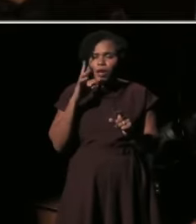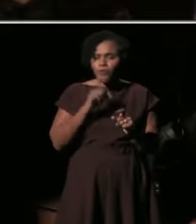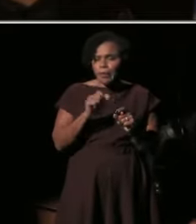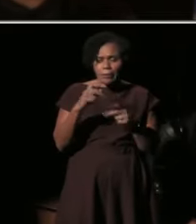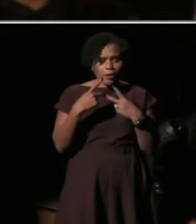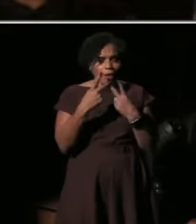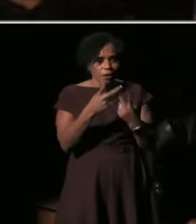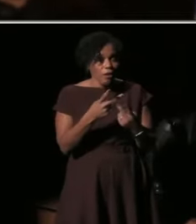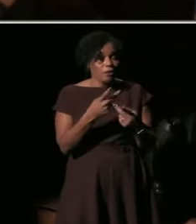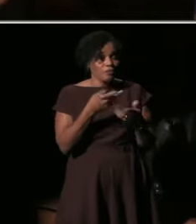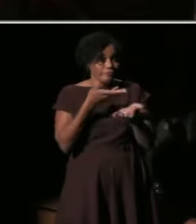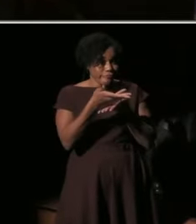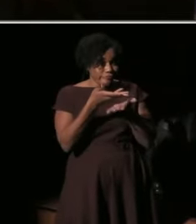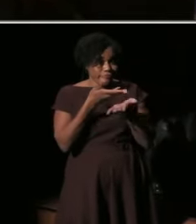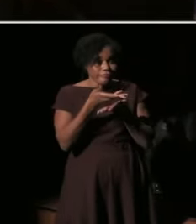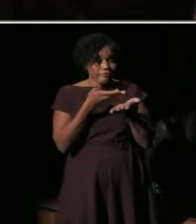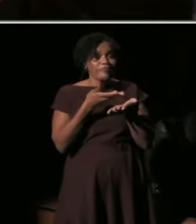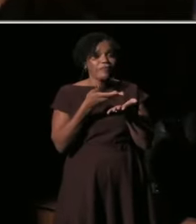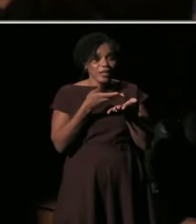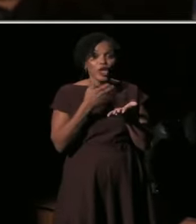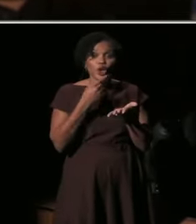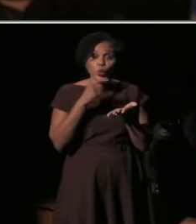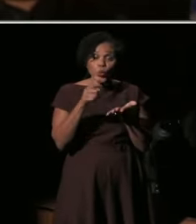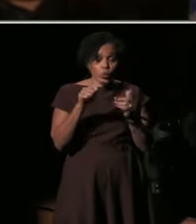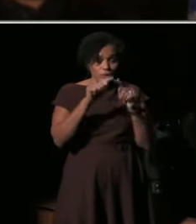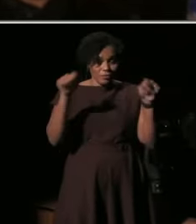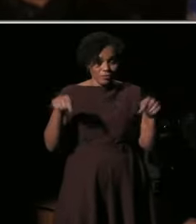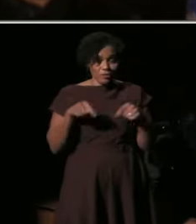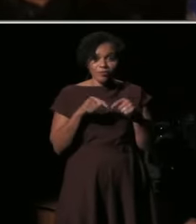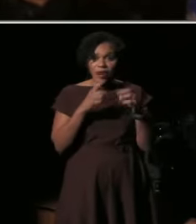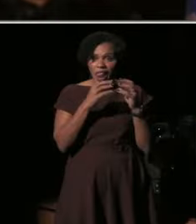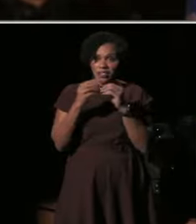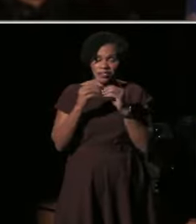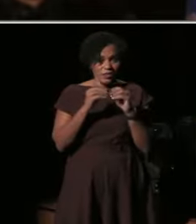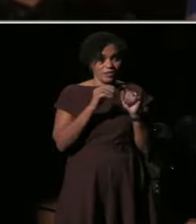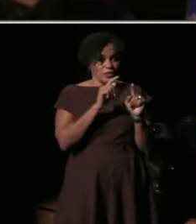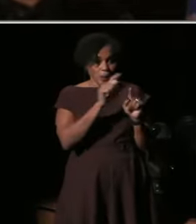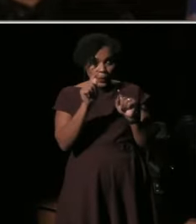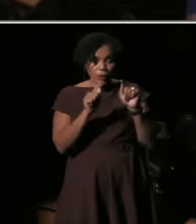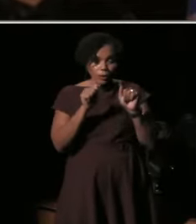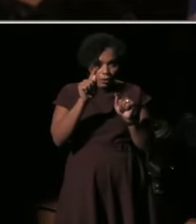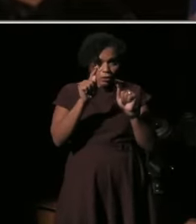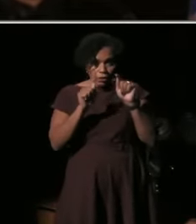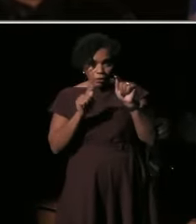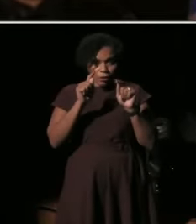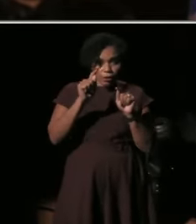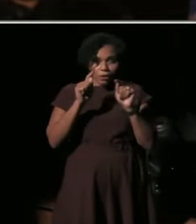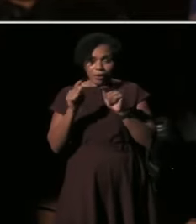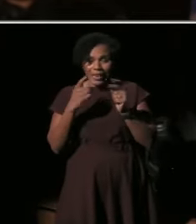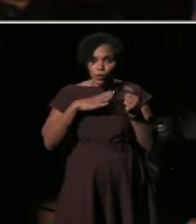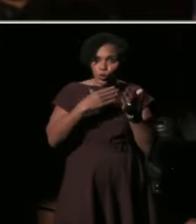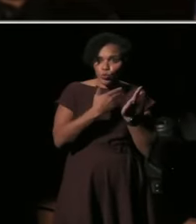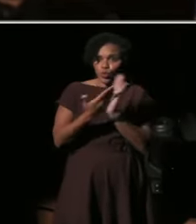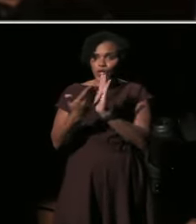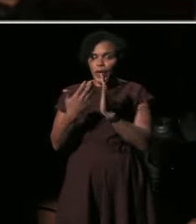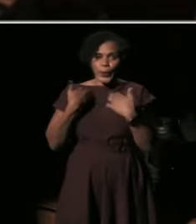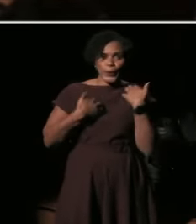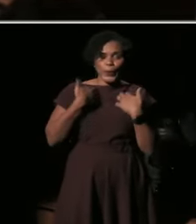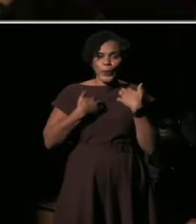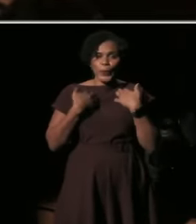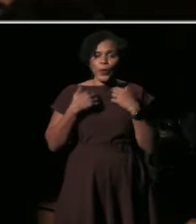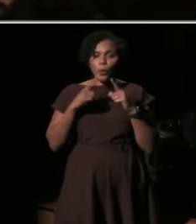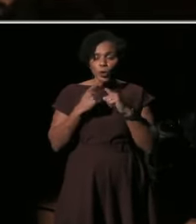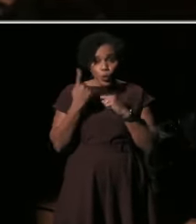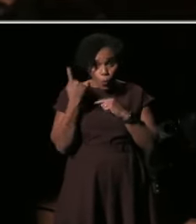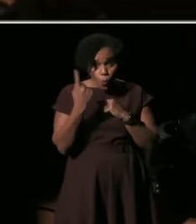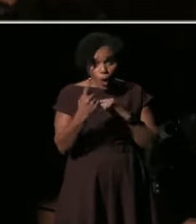he used that same letterboard both to share the excitement about doing the project, but also his one